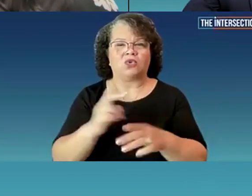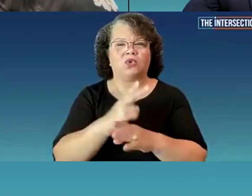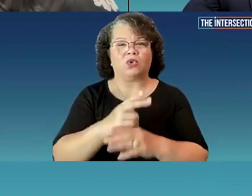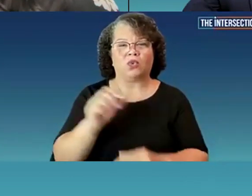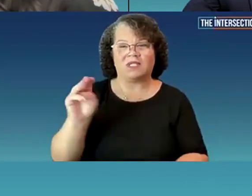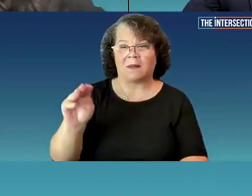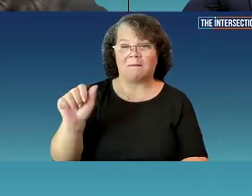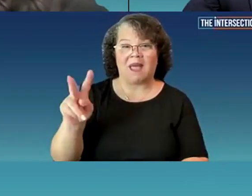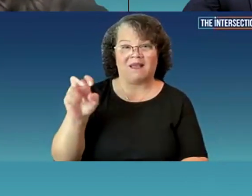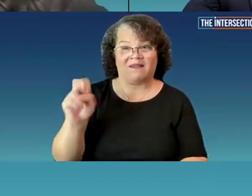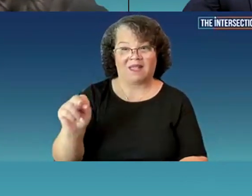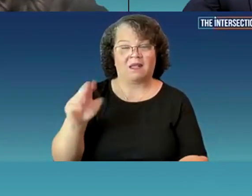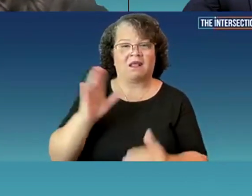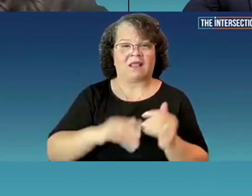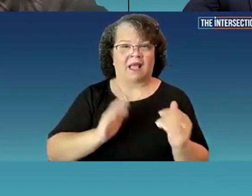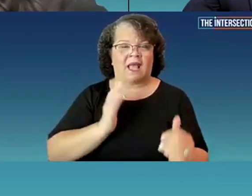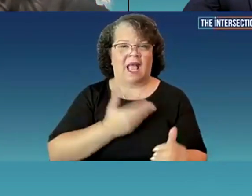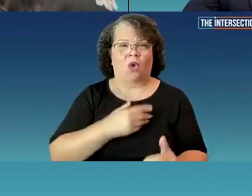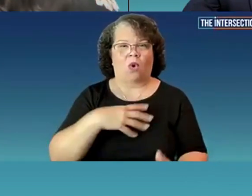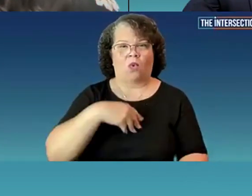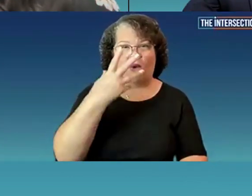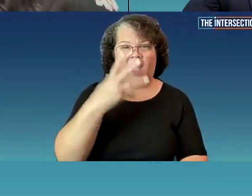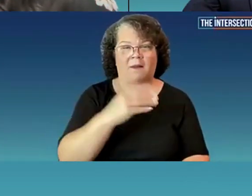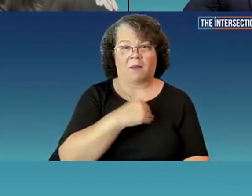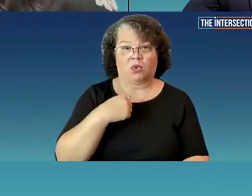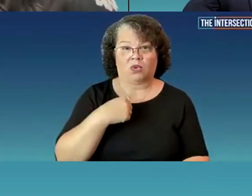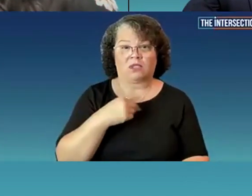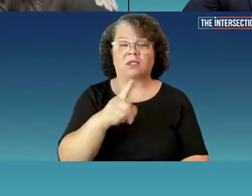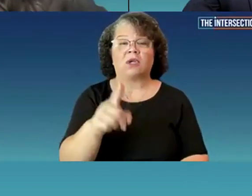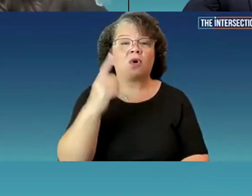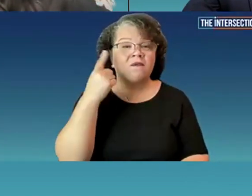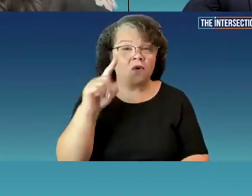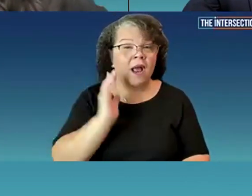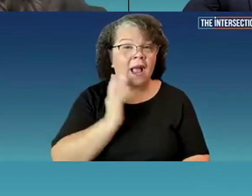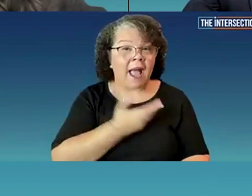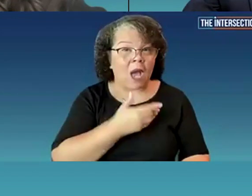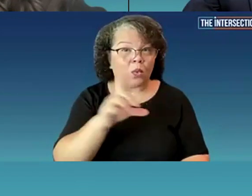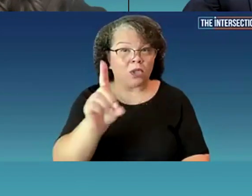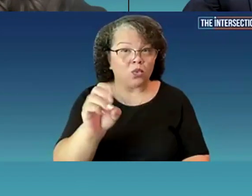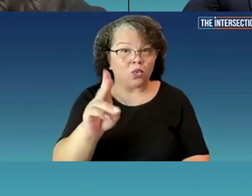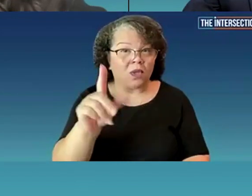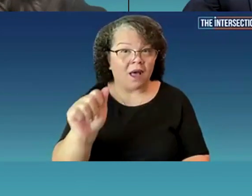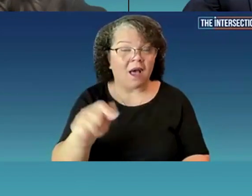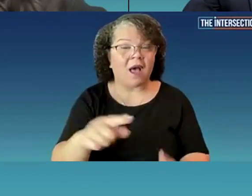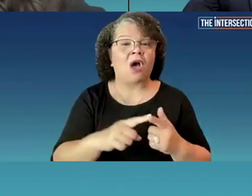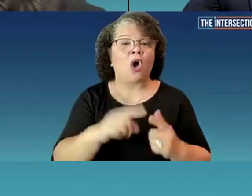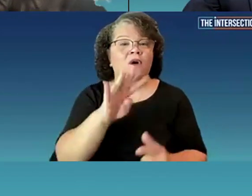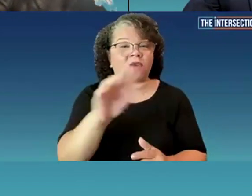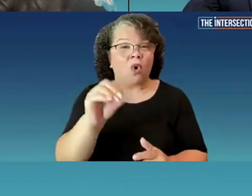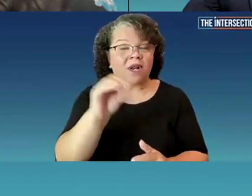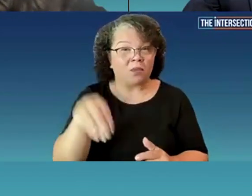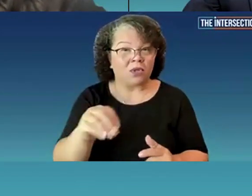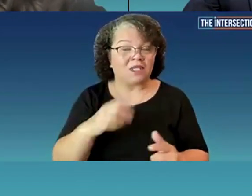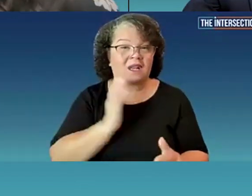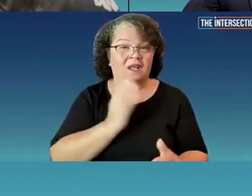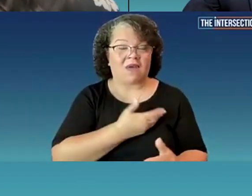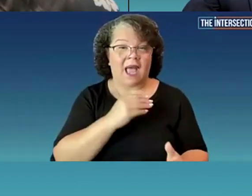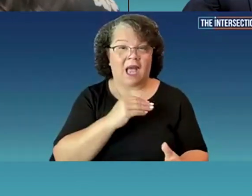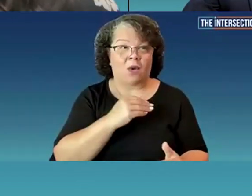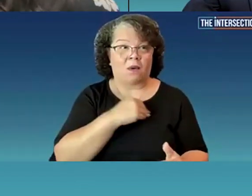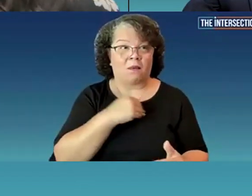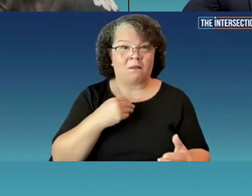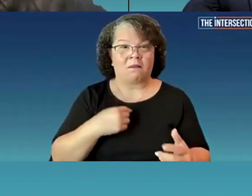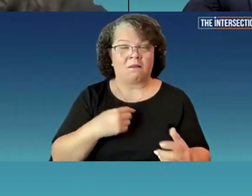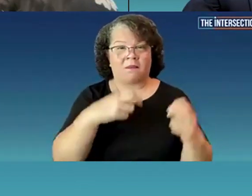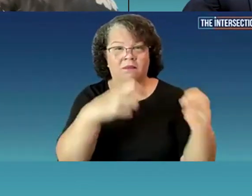our white members. And for our doula program, about 40% of our members met with a doula compared to only 20%